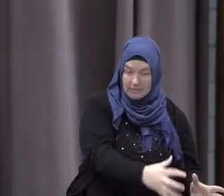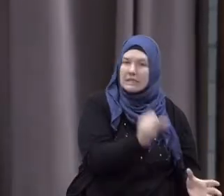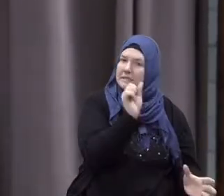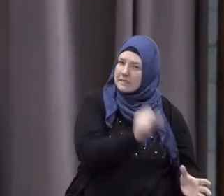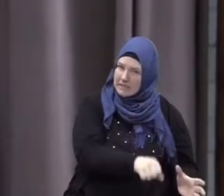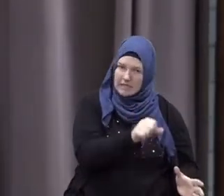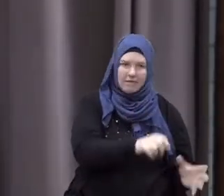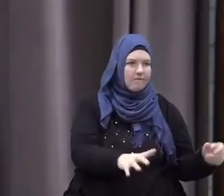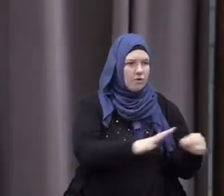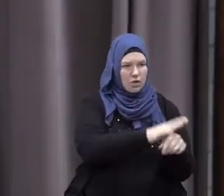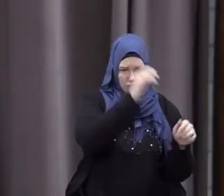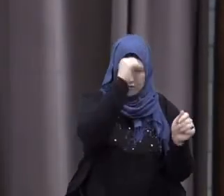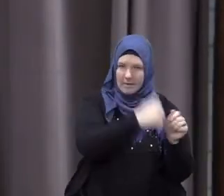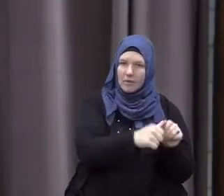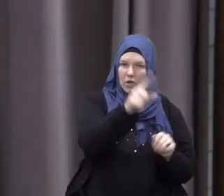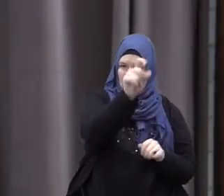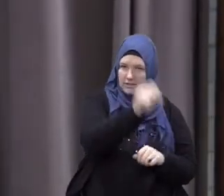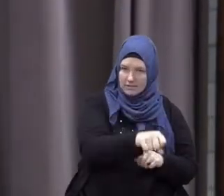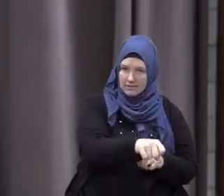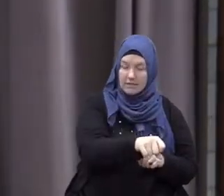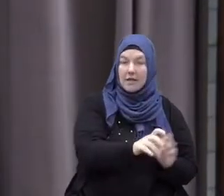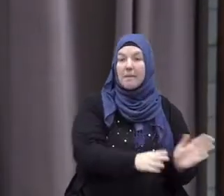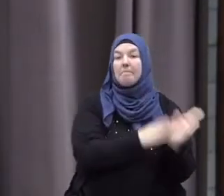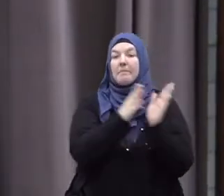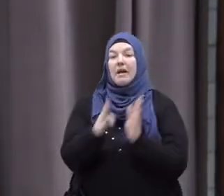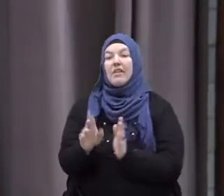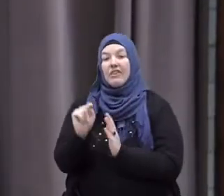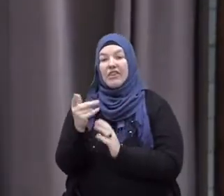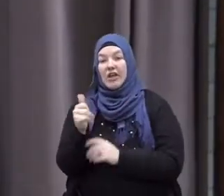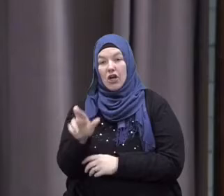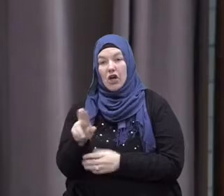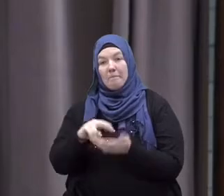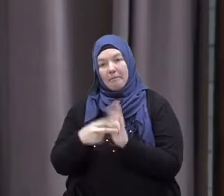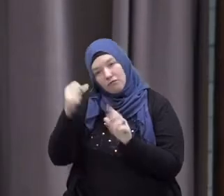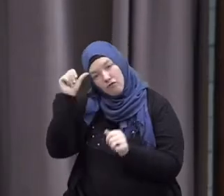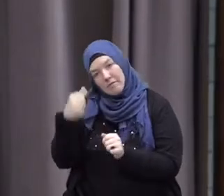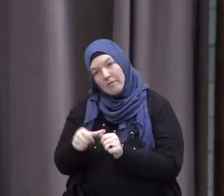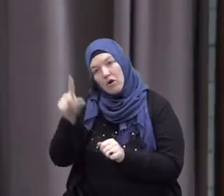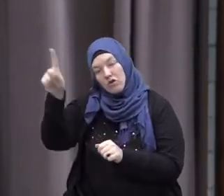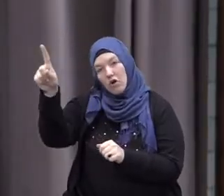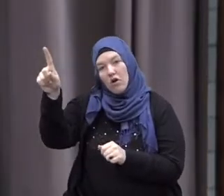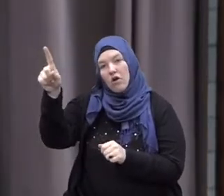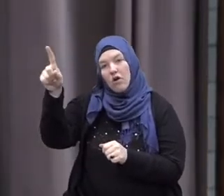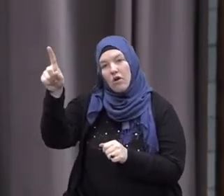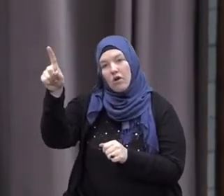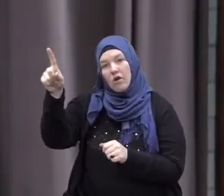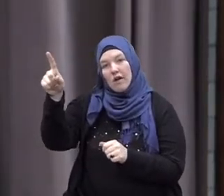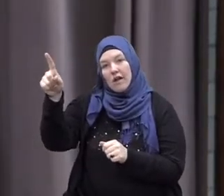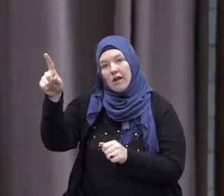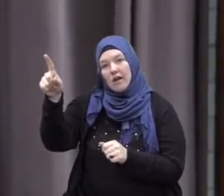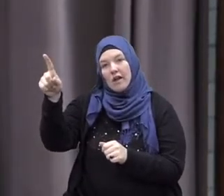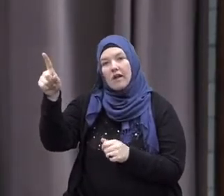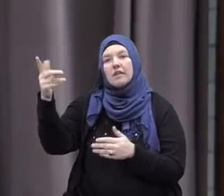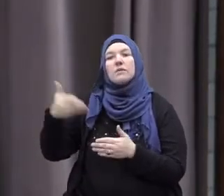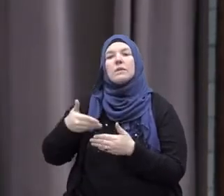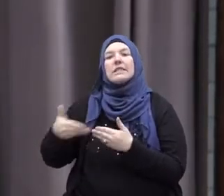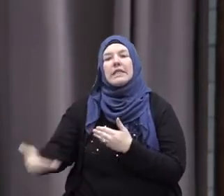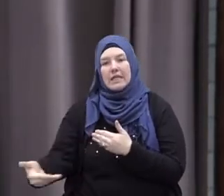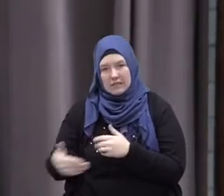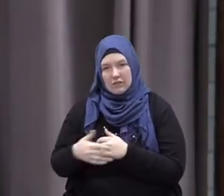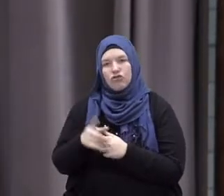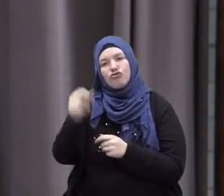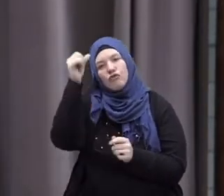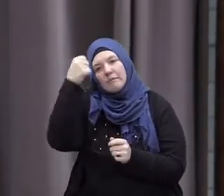Yes, it is full of zikr, but zikr that comes after prayer is what is intended.